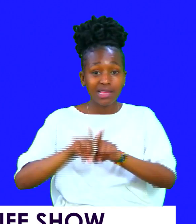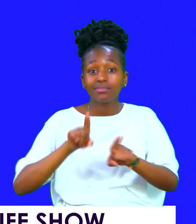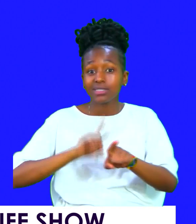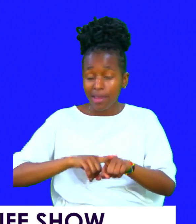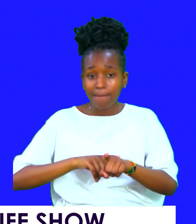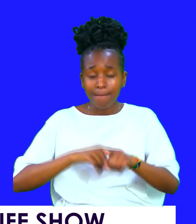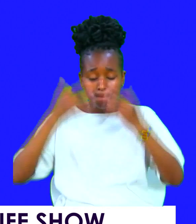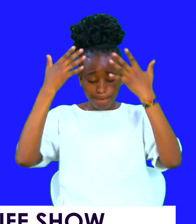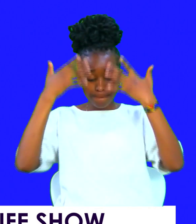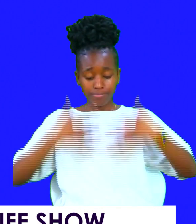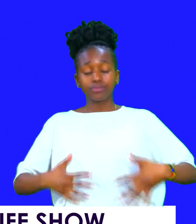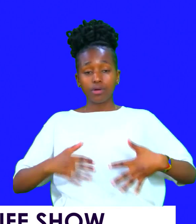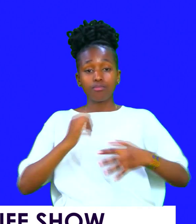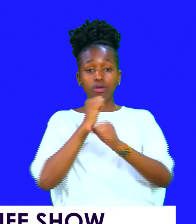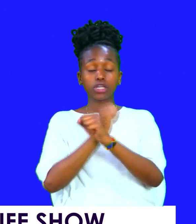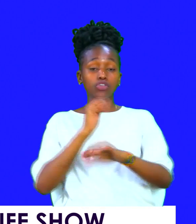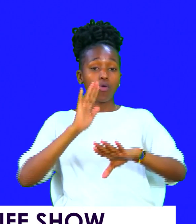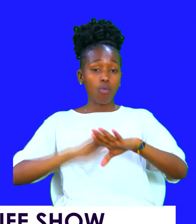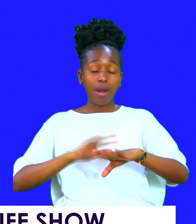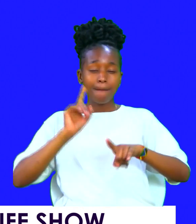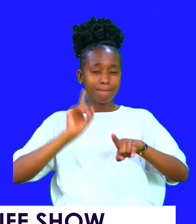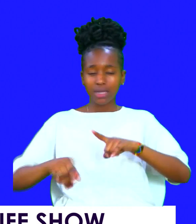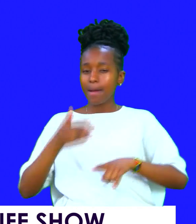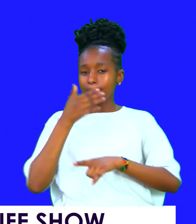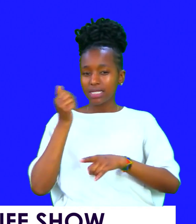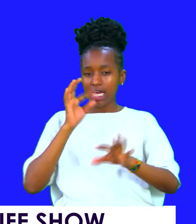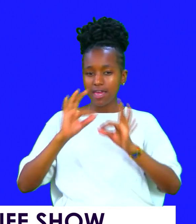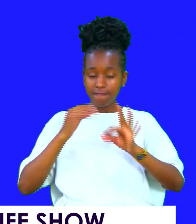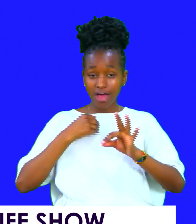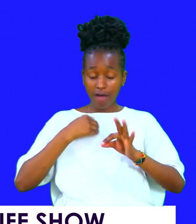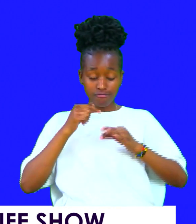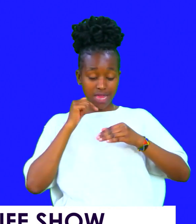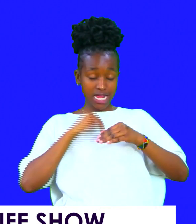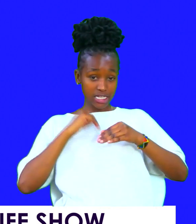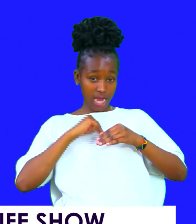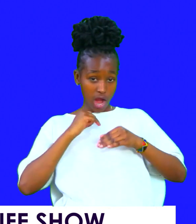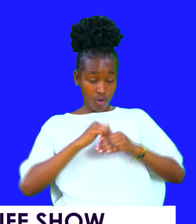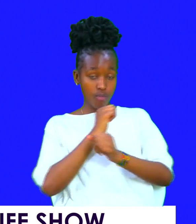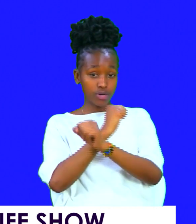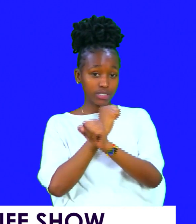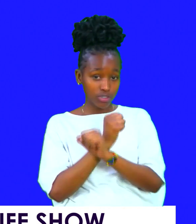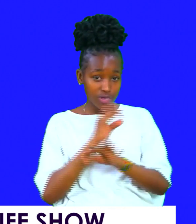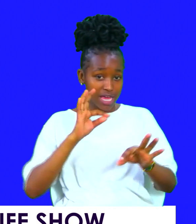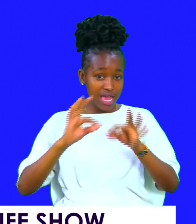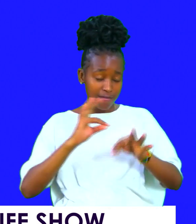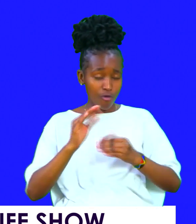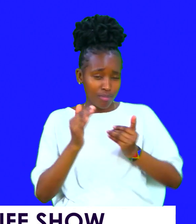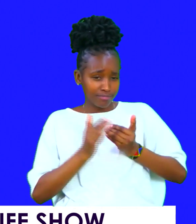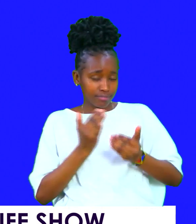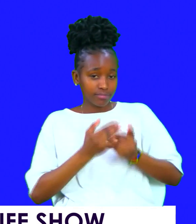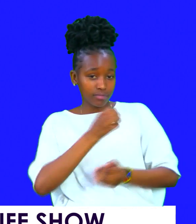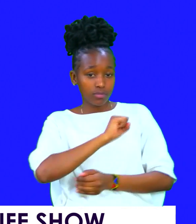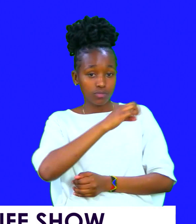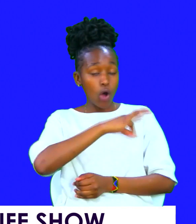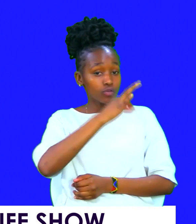good, but how much better is internal protection? Guard your soul with all diligence,